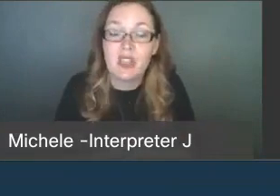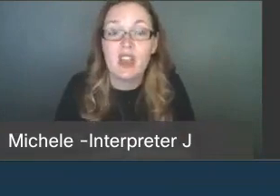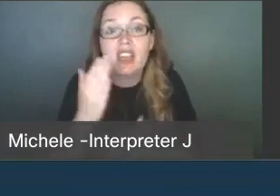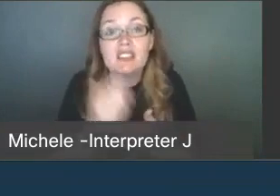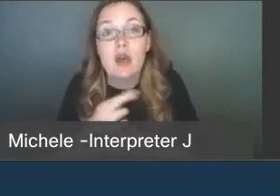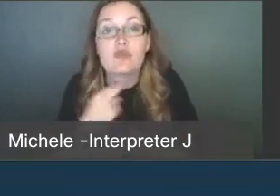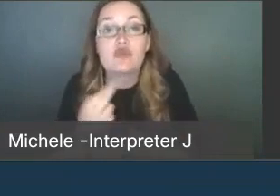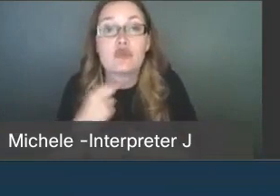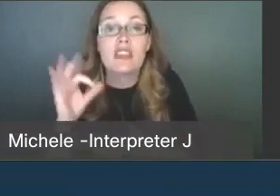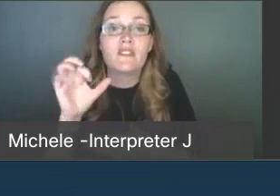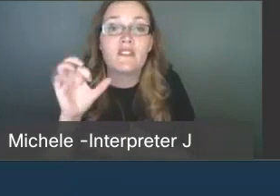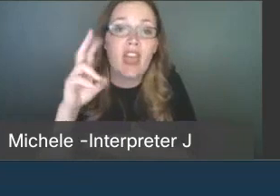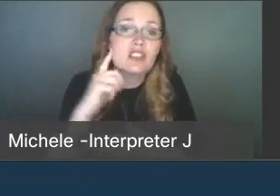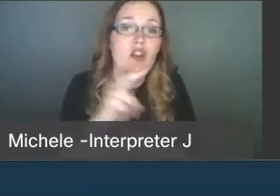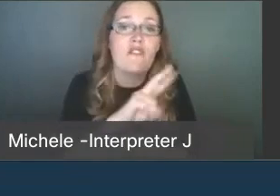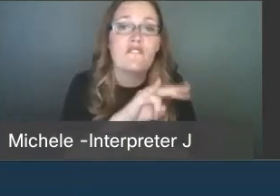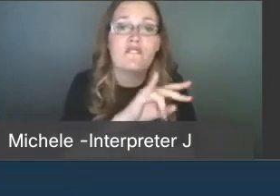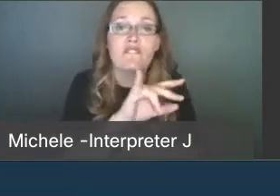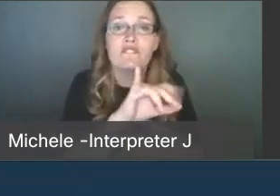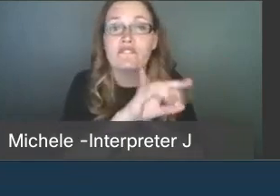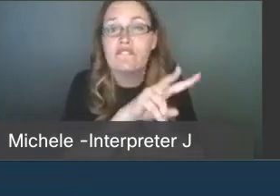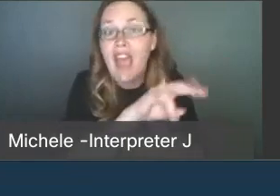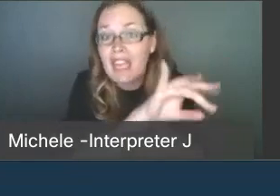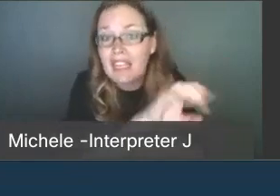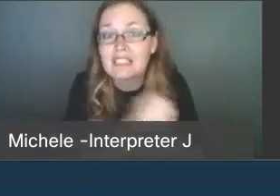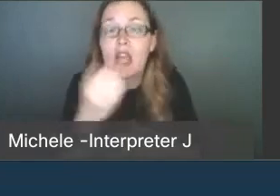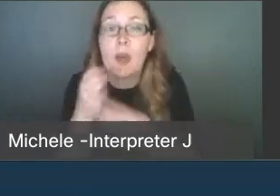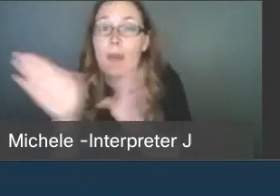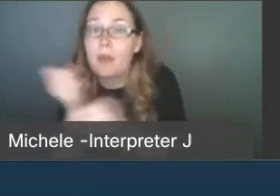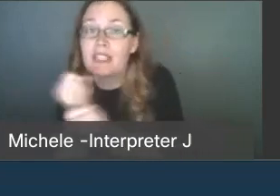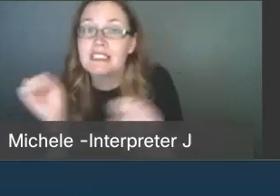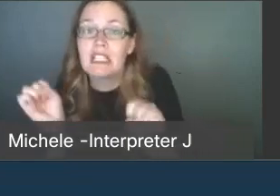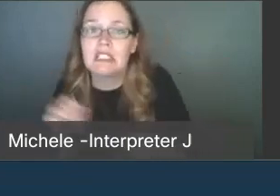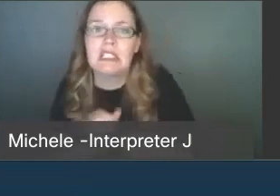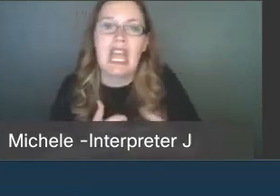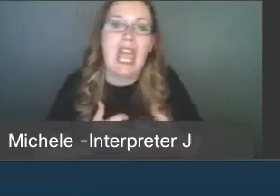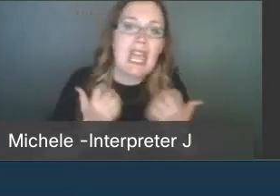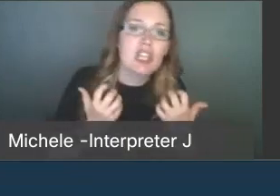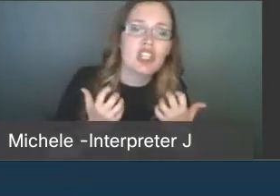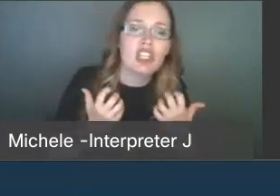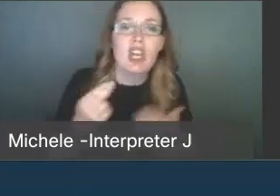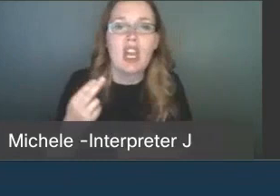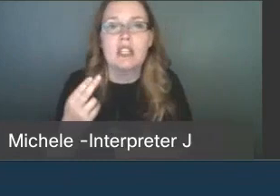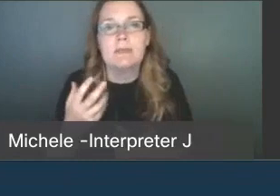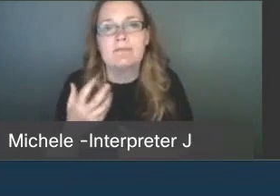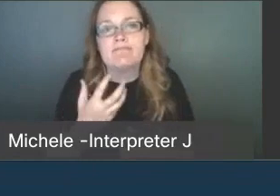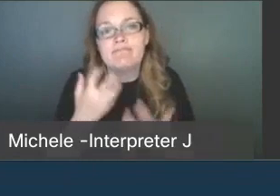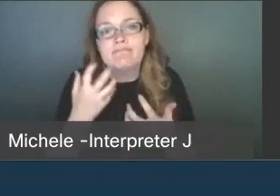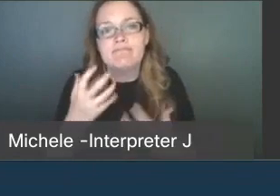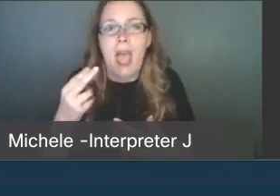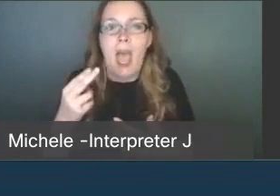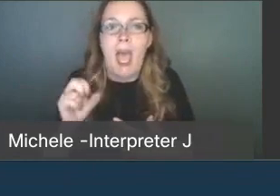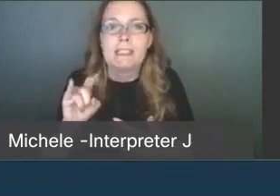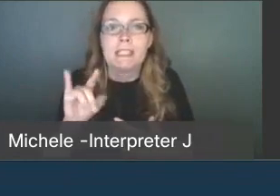for violence and threats to public safety are things like anger, hostility. So how do you